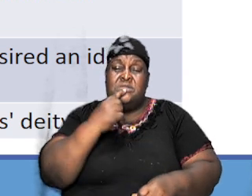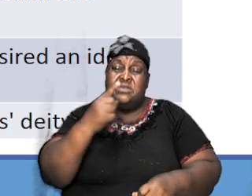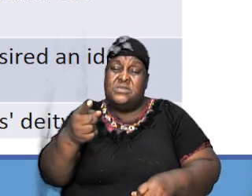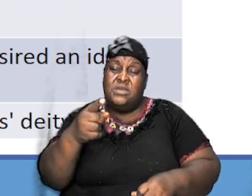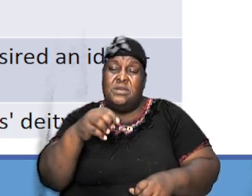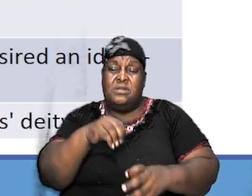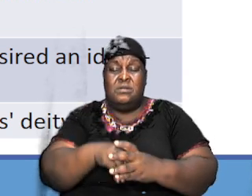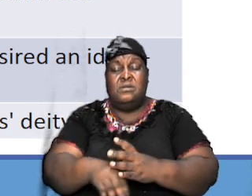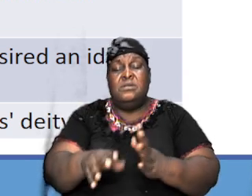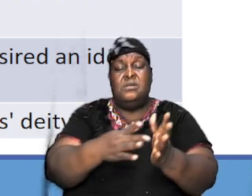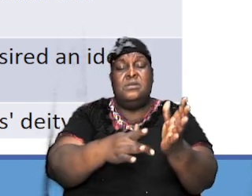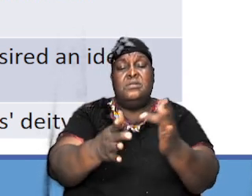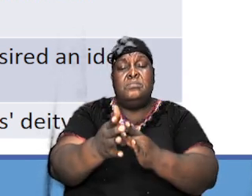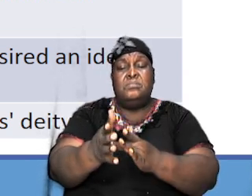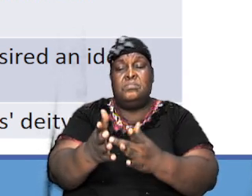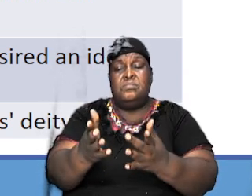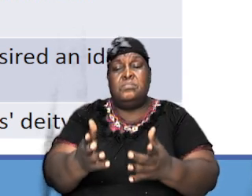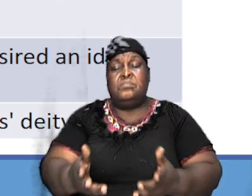know, about him.